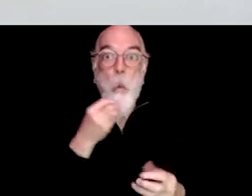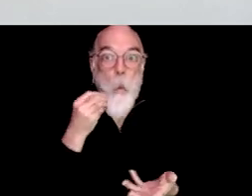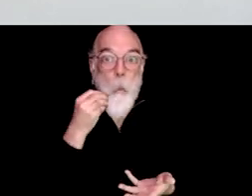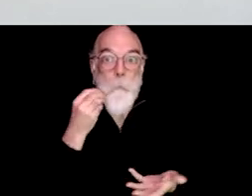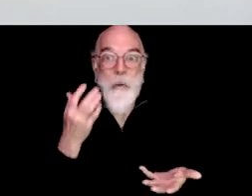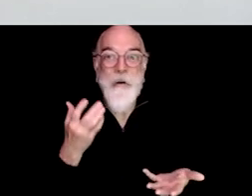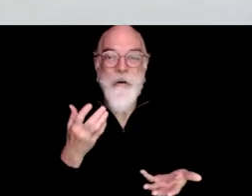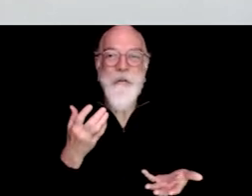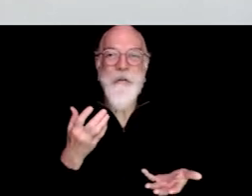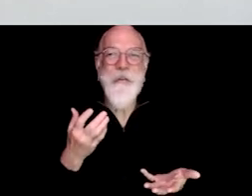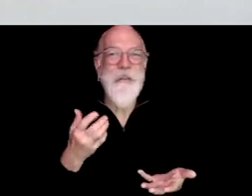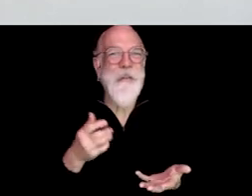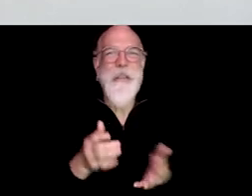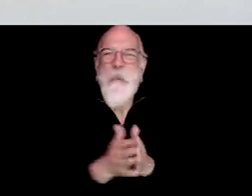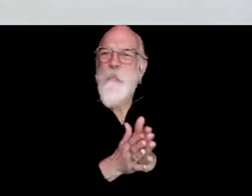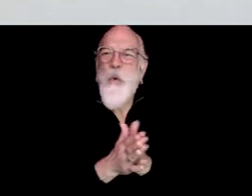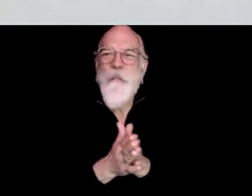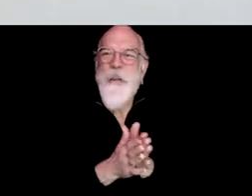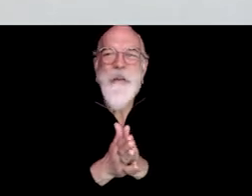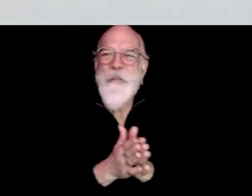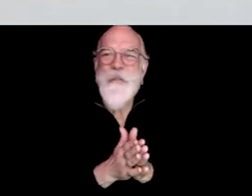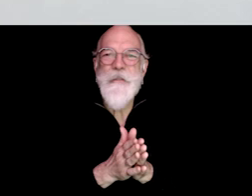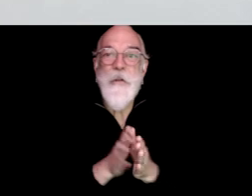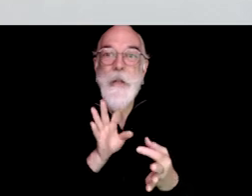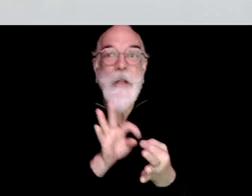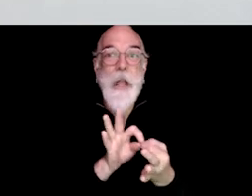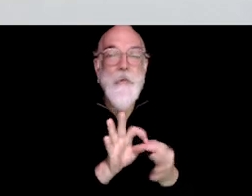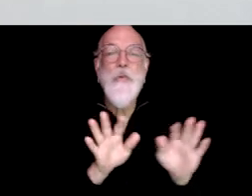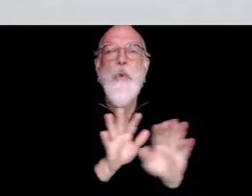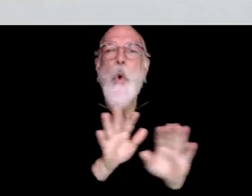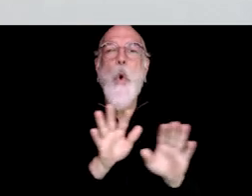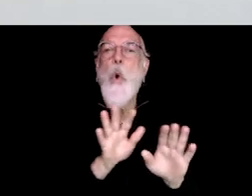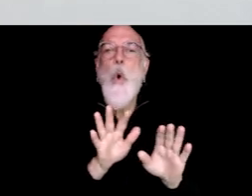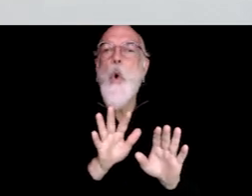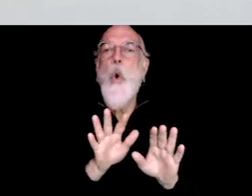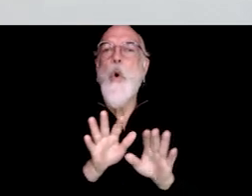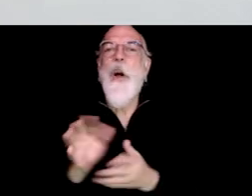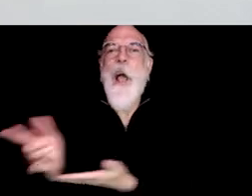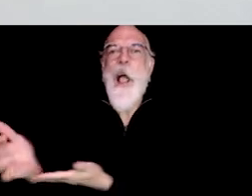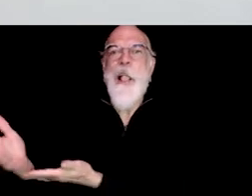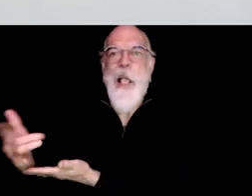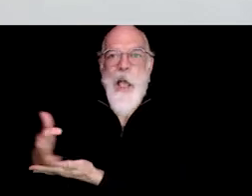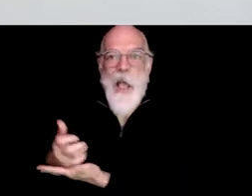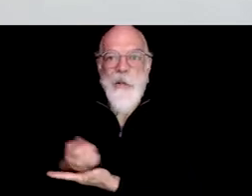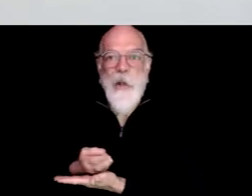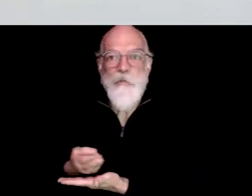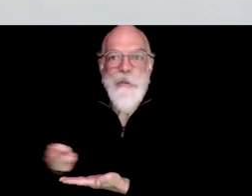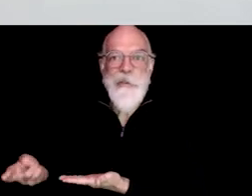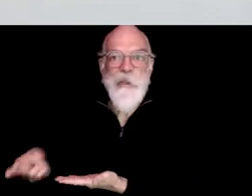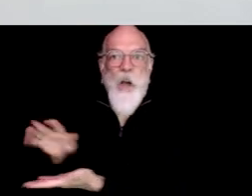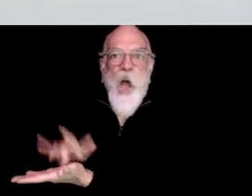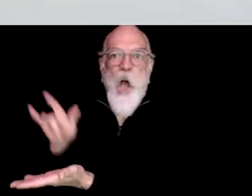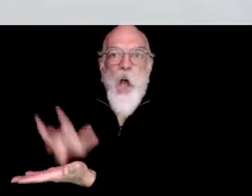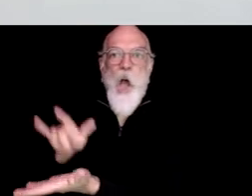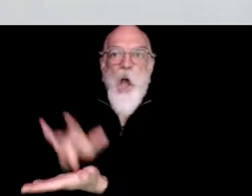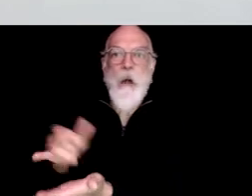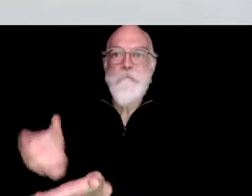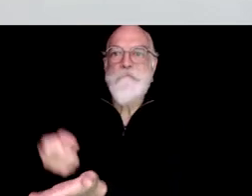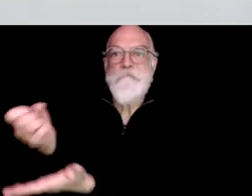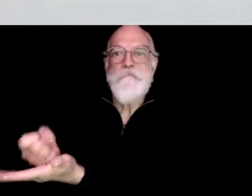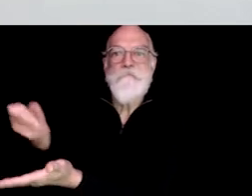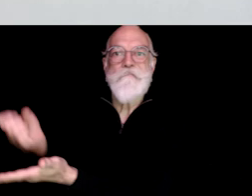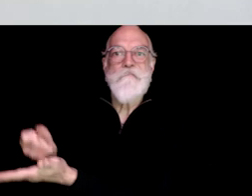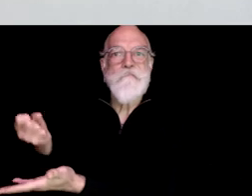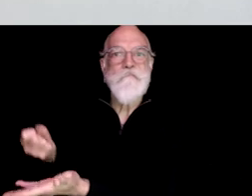by connection, but values exploration for the purpose of extracting resources or exploitation